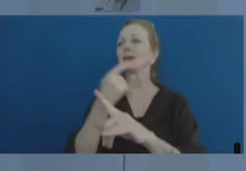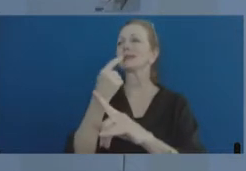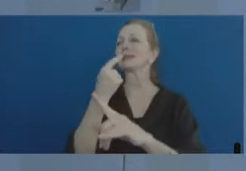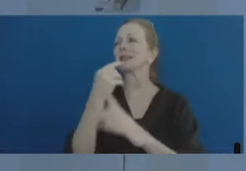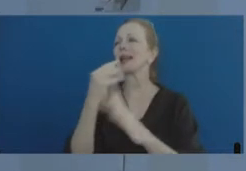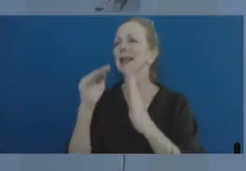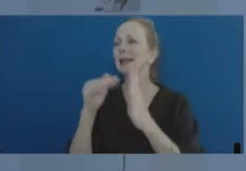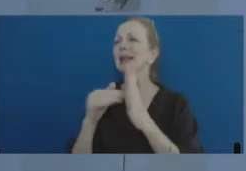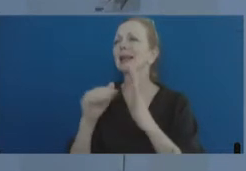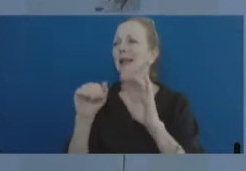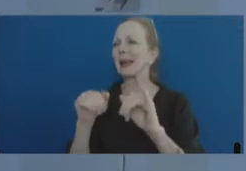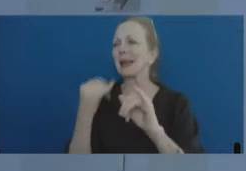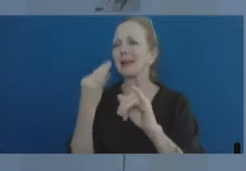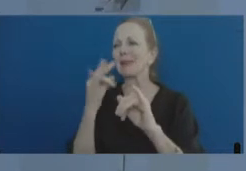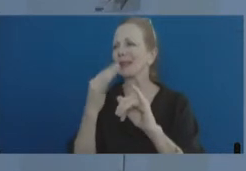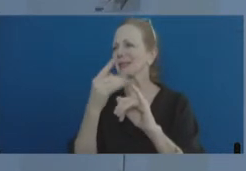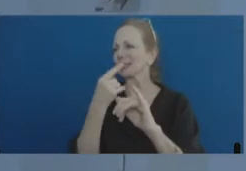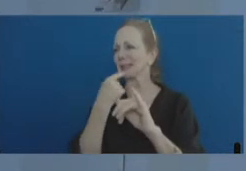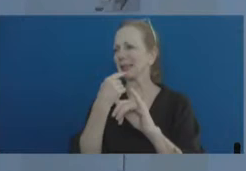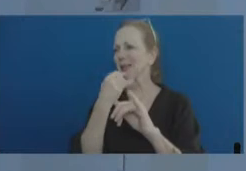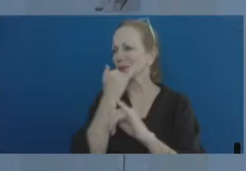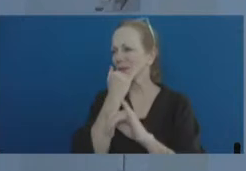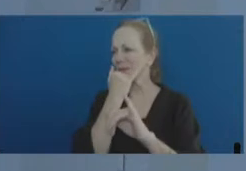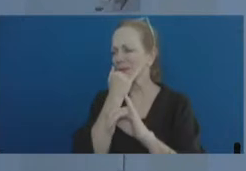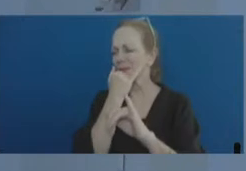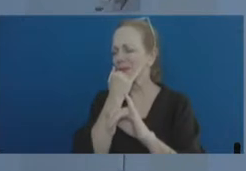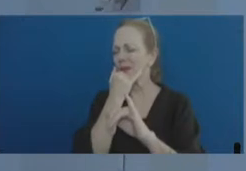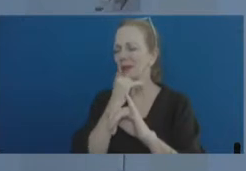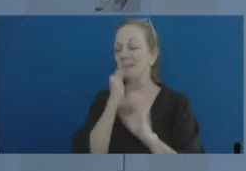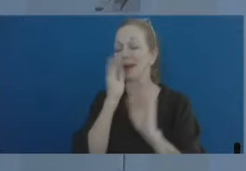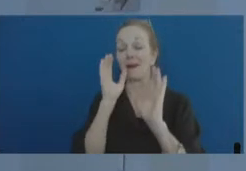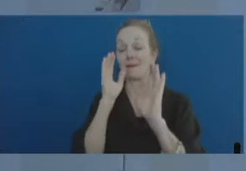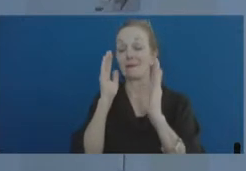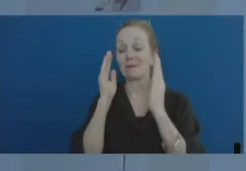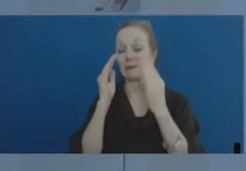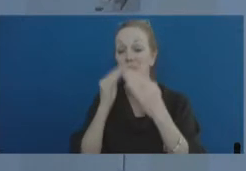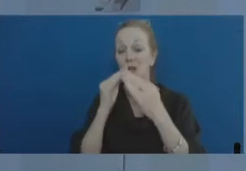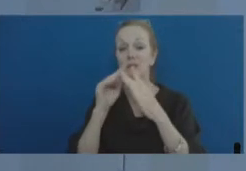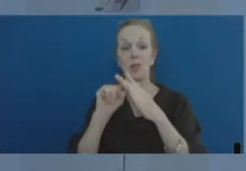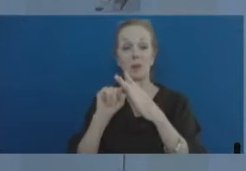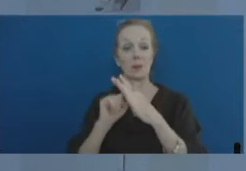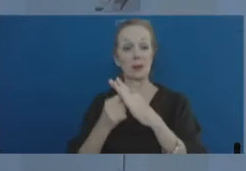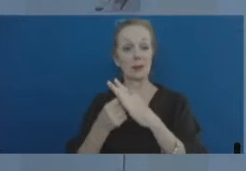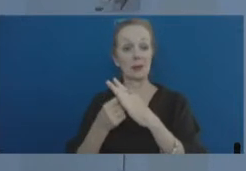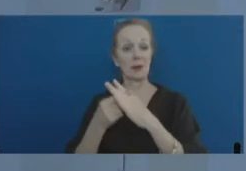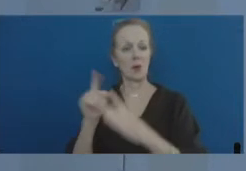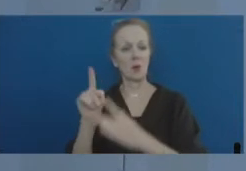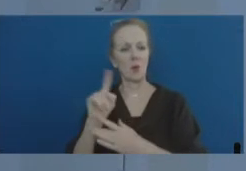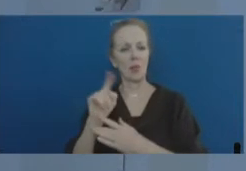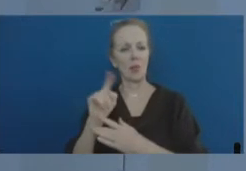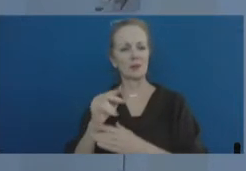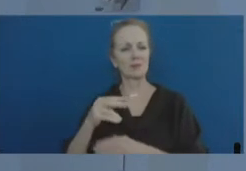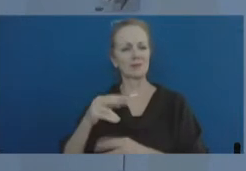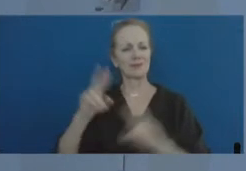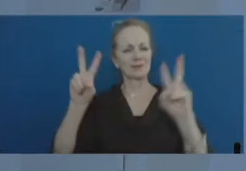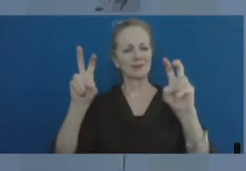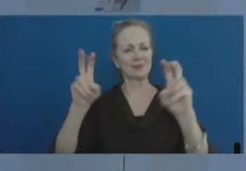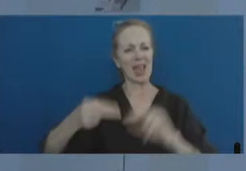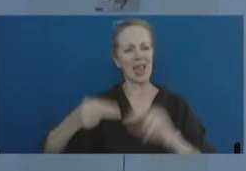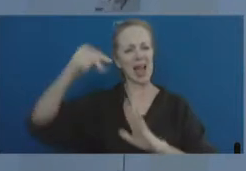if I paraphrase incorrectly, but we didn't focus initially on where those high density needs should